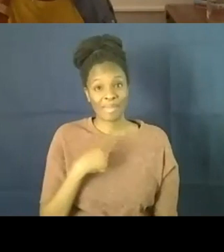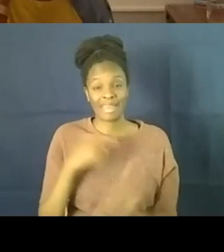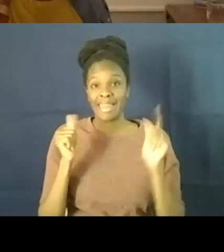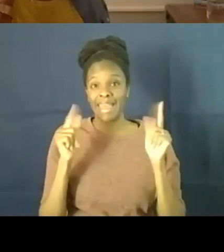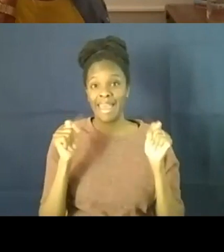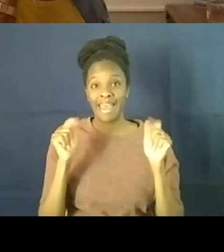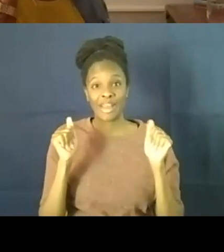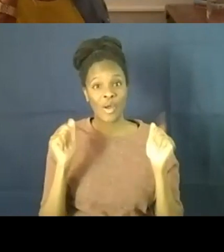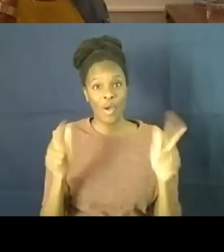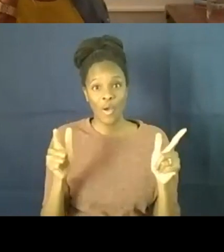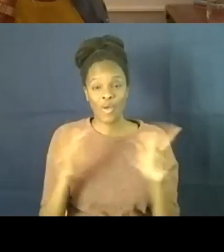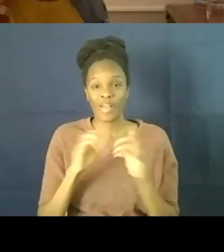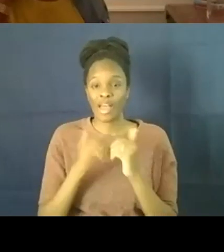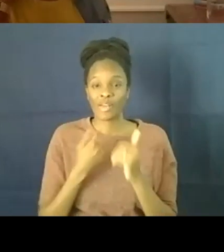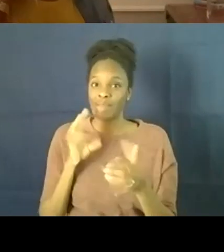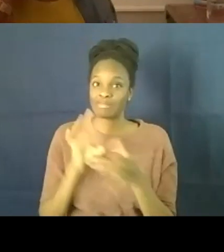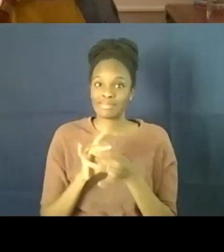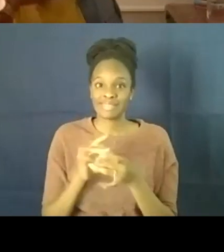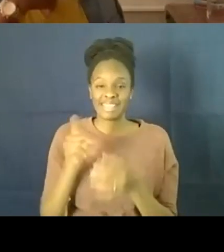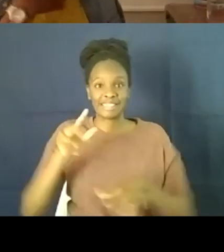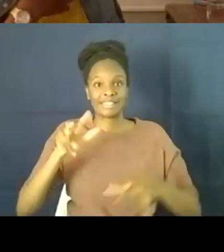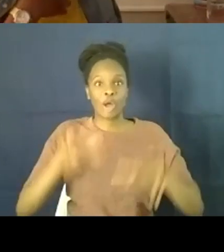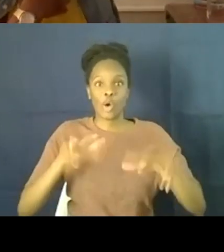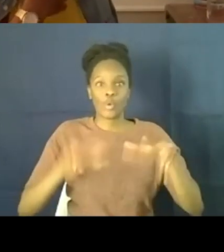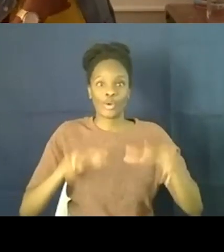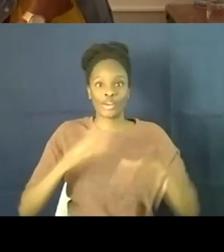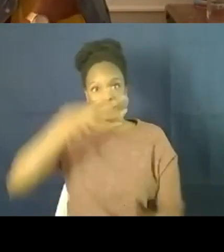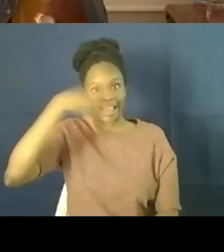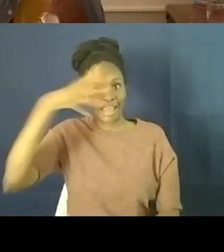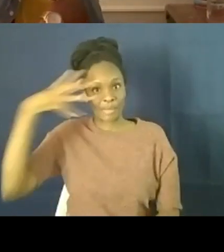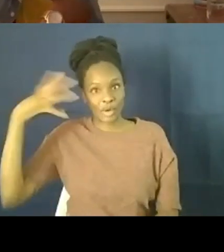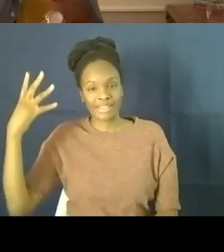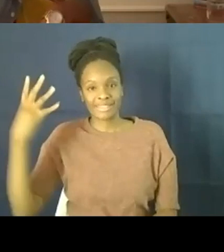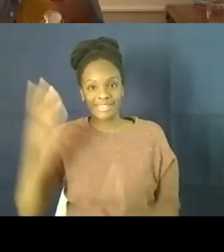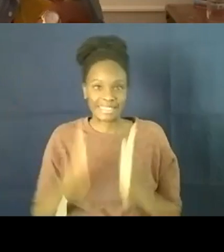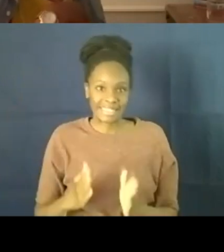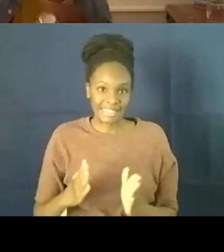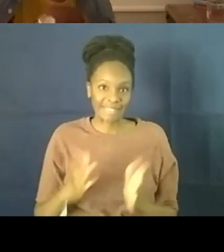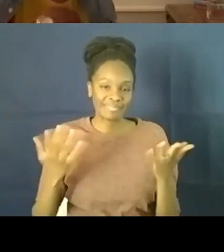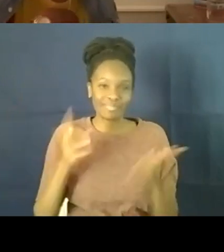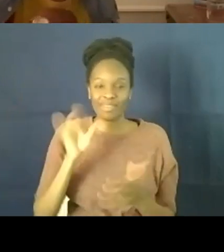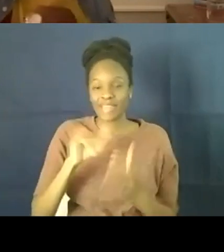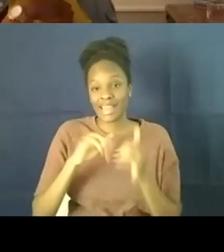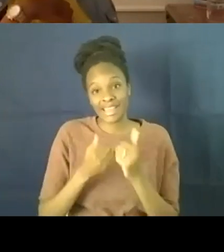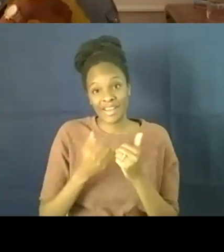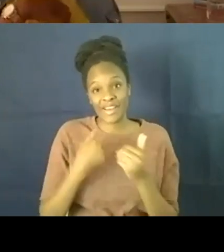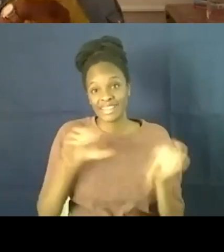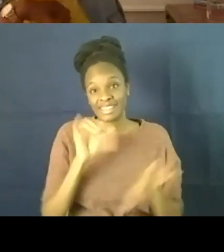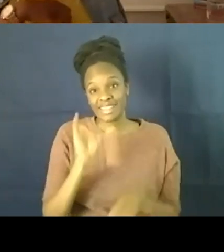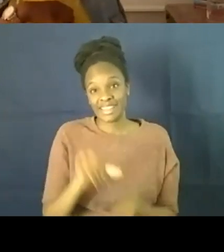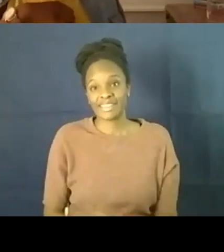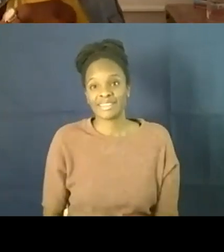Okay. He's the awkward immigrant. You know, that's how I'm gonna do it. So. I